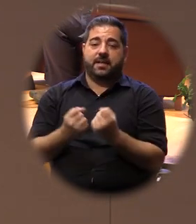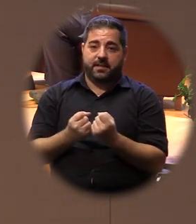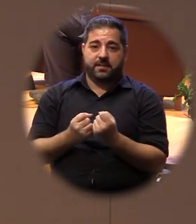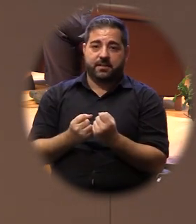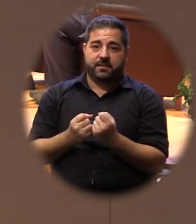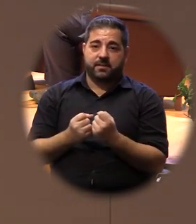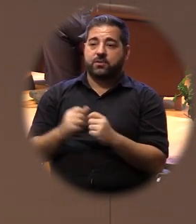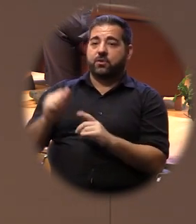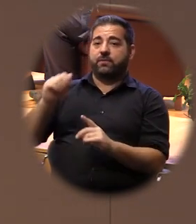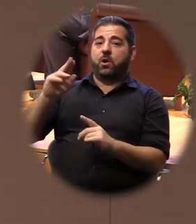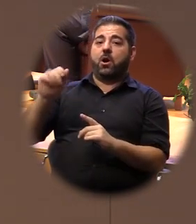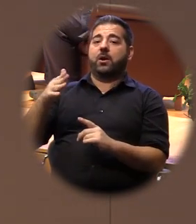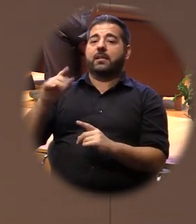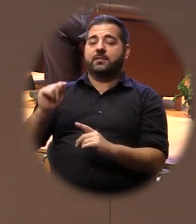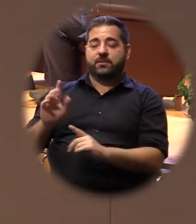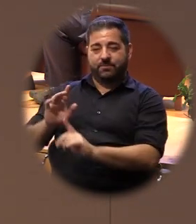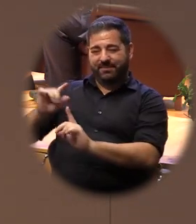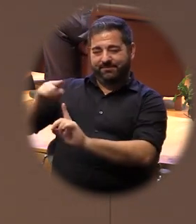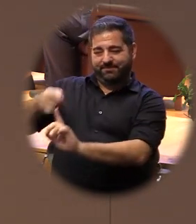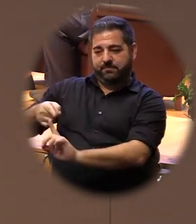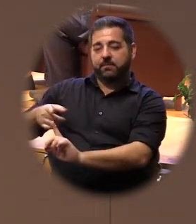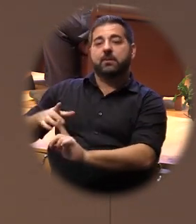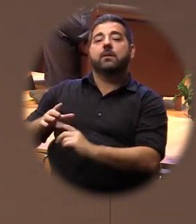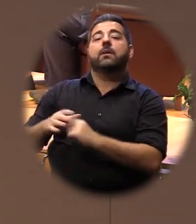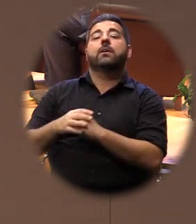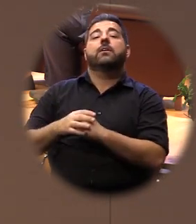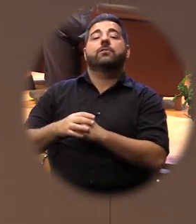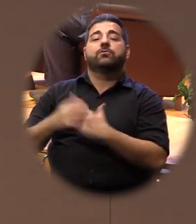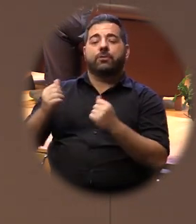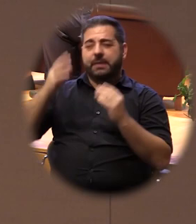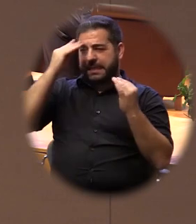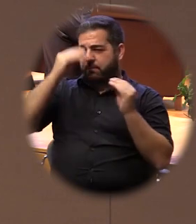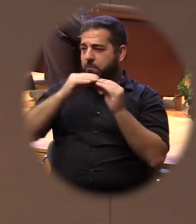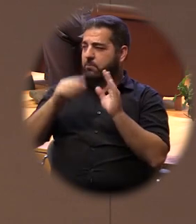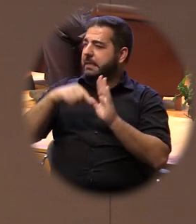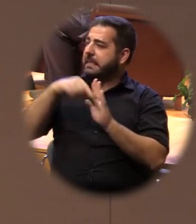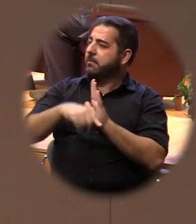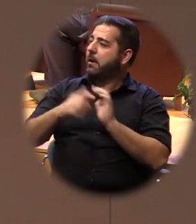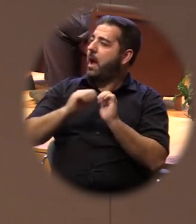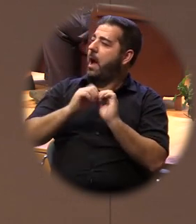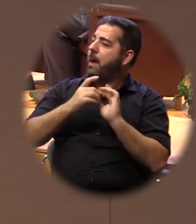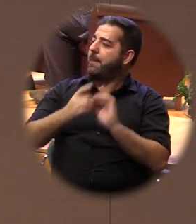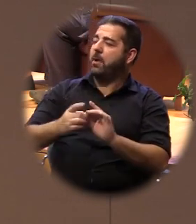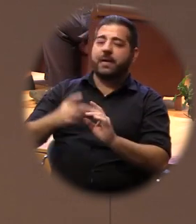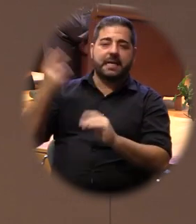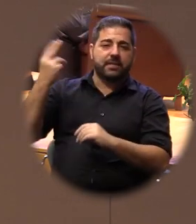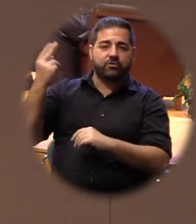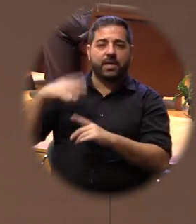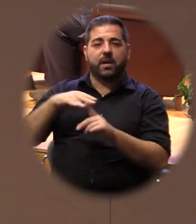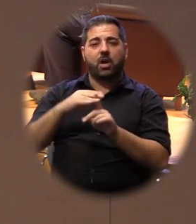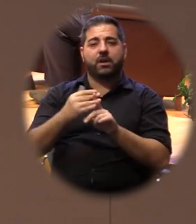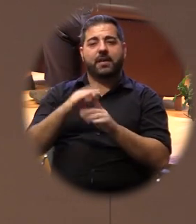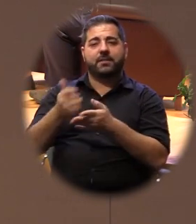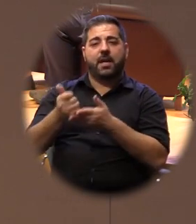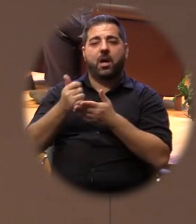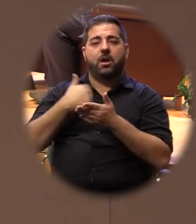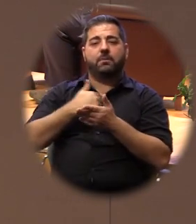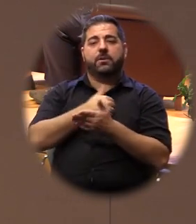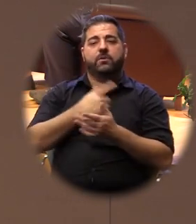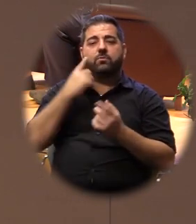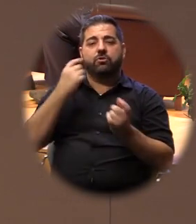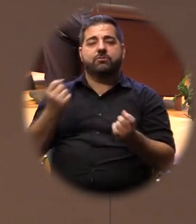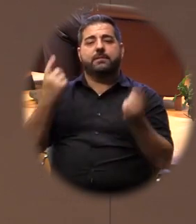to August's point, trying to think more deeply about history and context can also help us with what Rob was asking